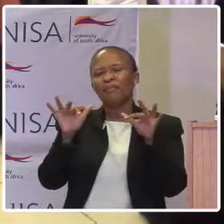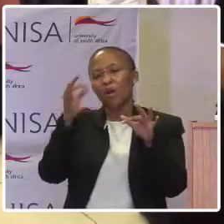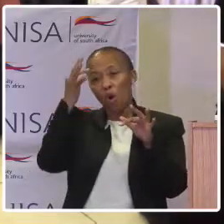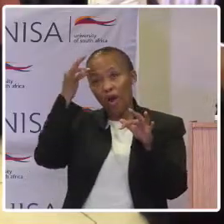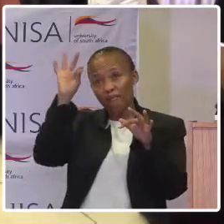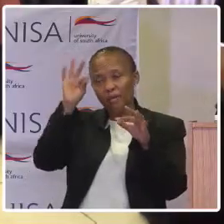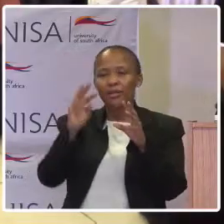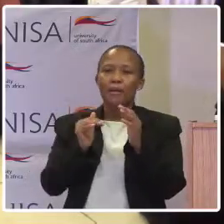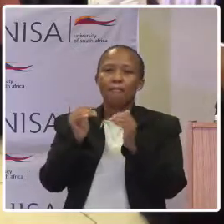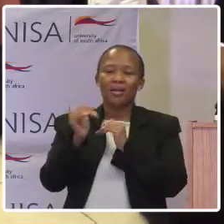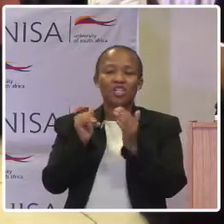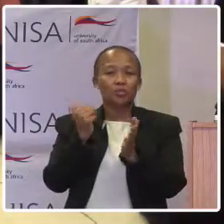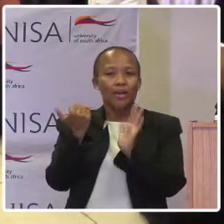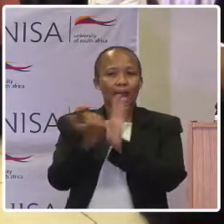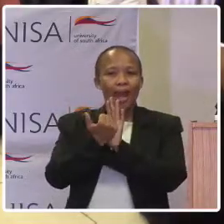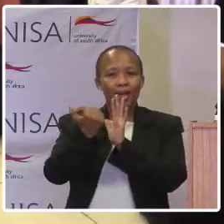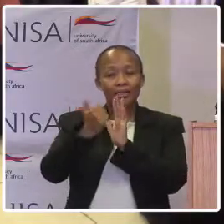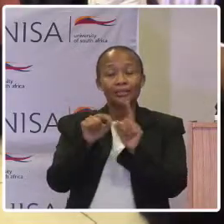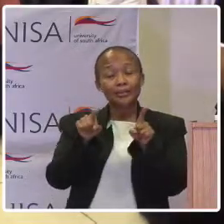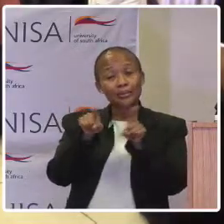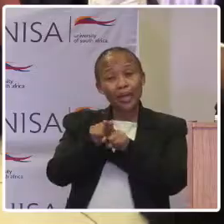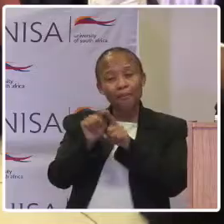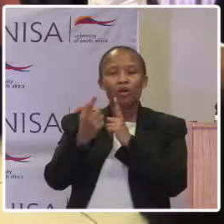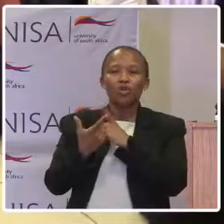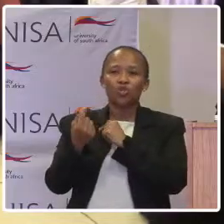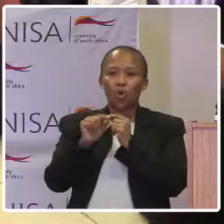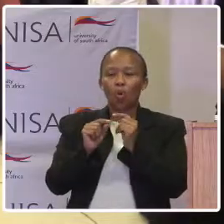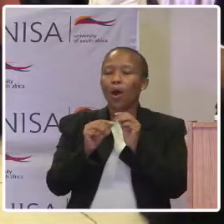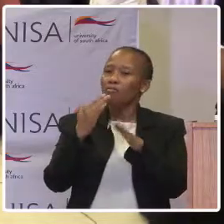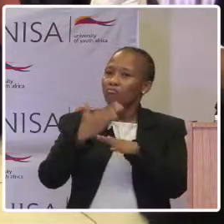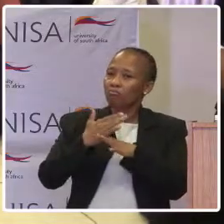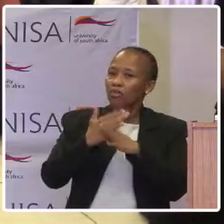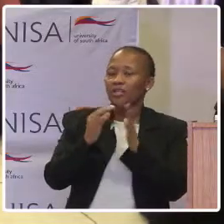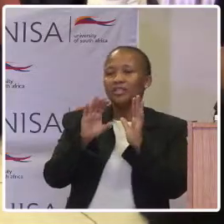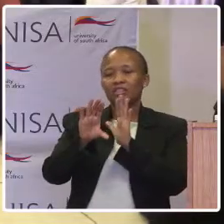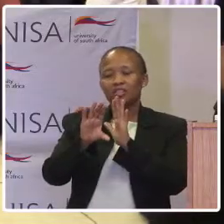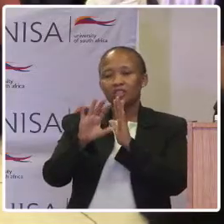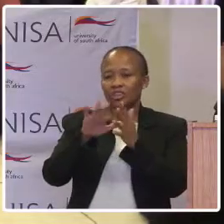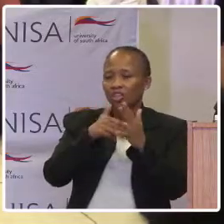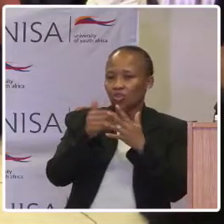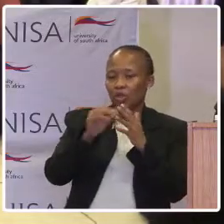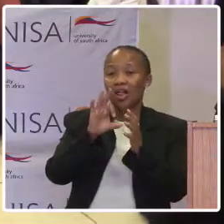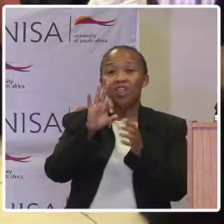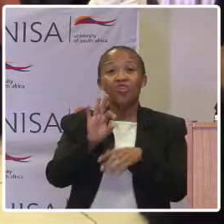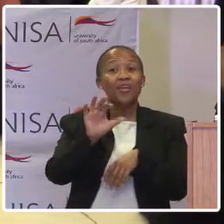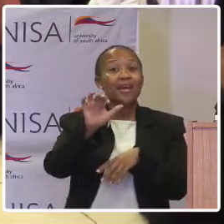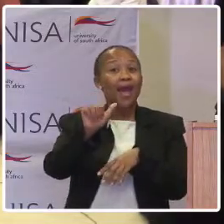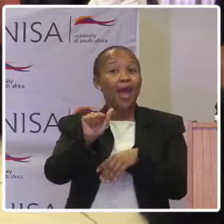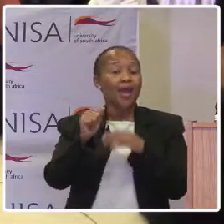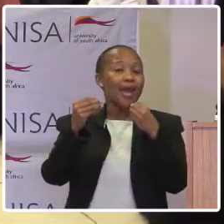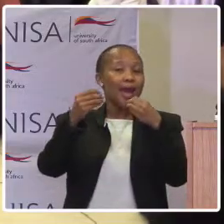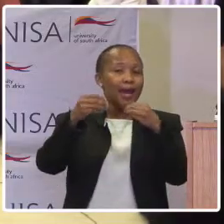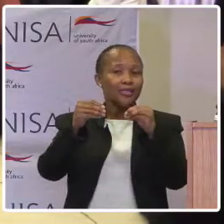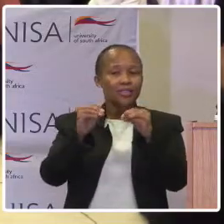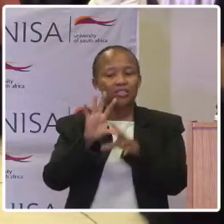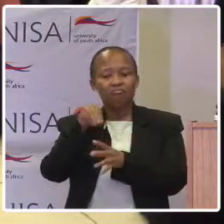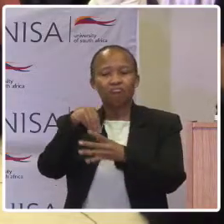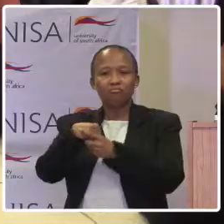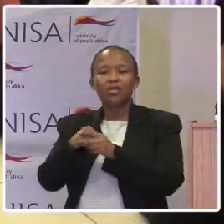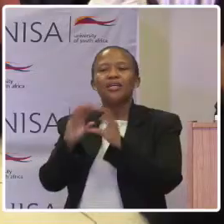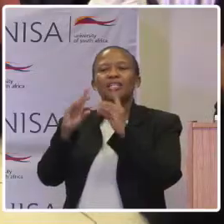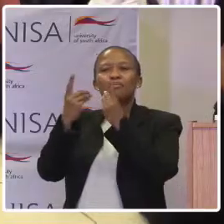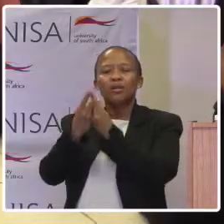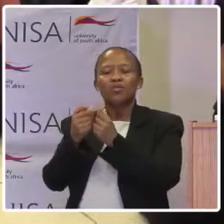the PFMA. SANSA operates as a Schedule 3A public entity under the auspices of the Department of Science and